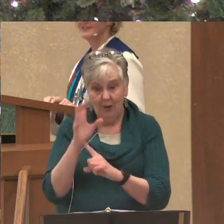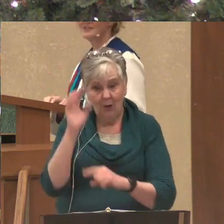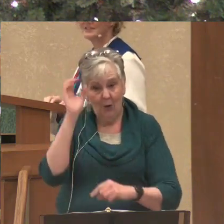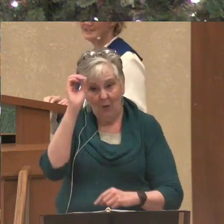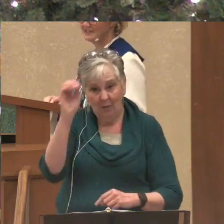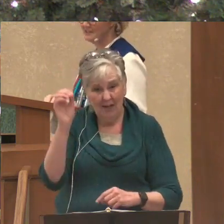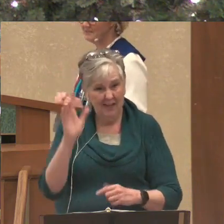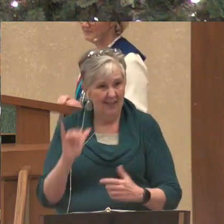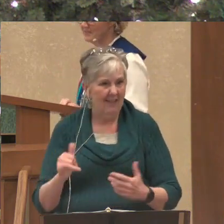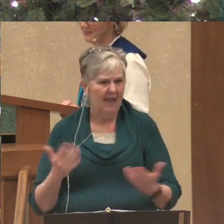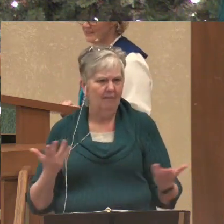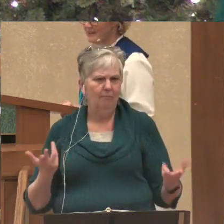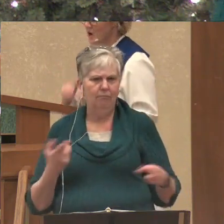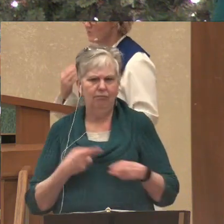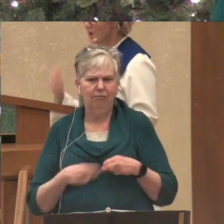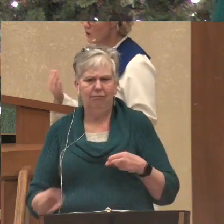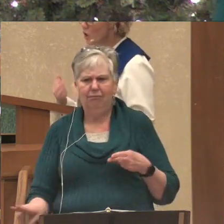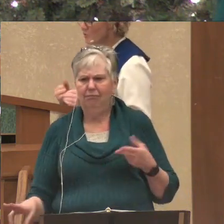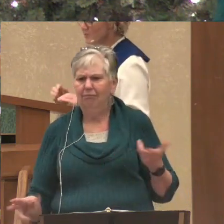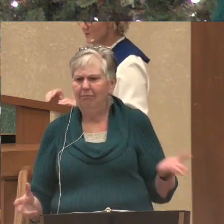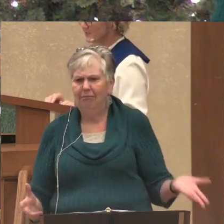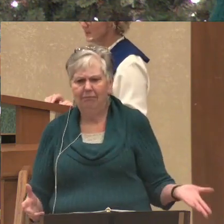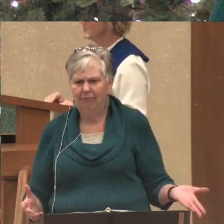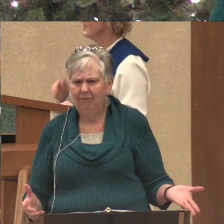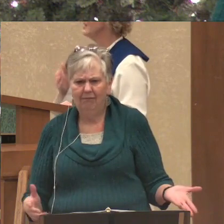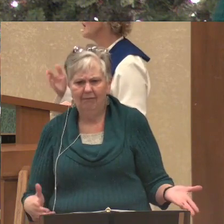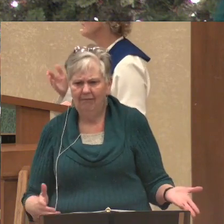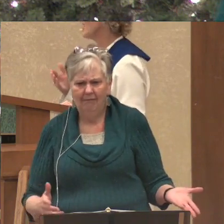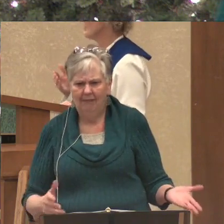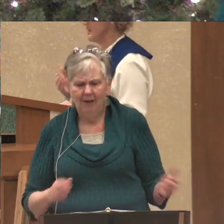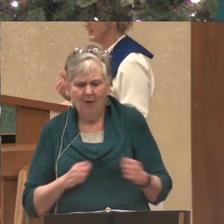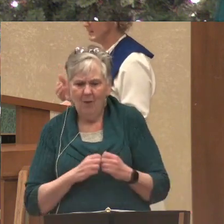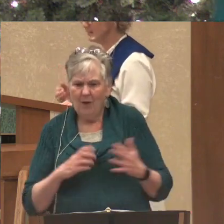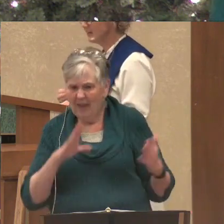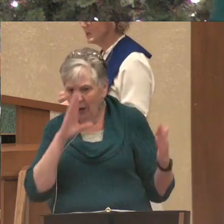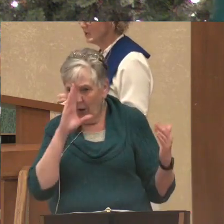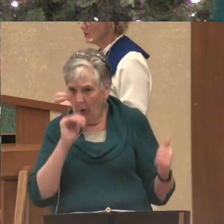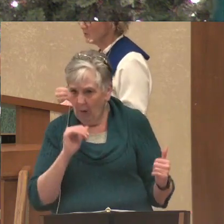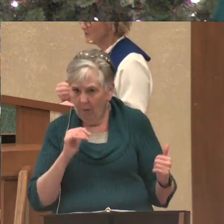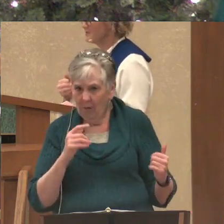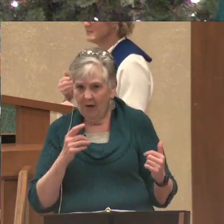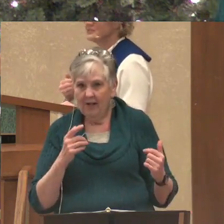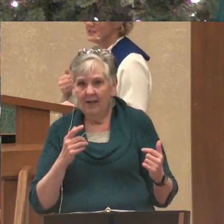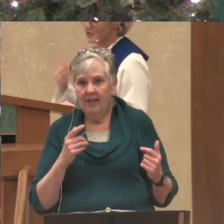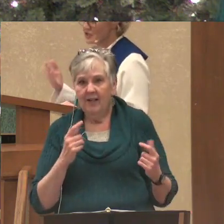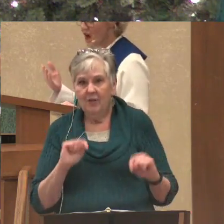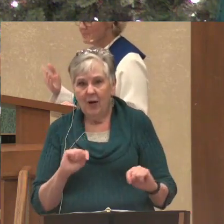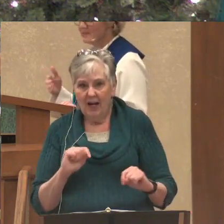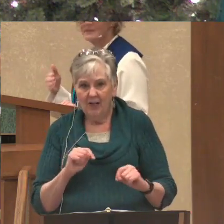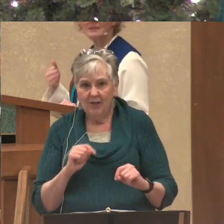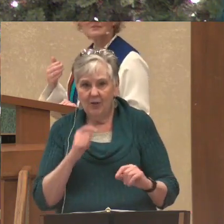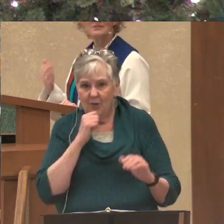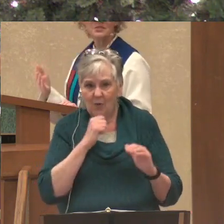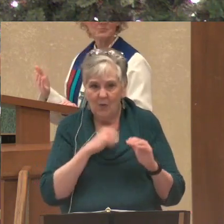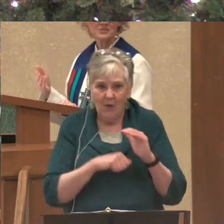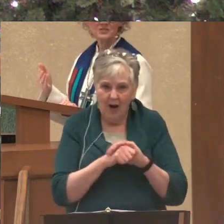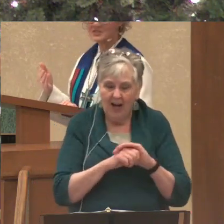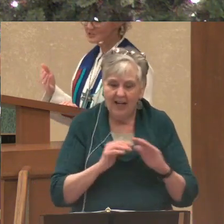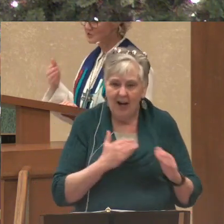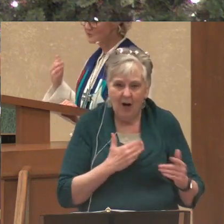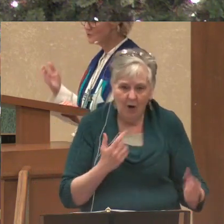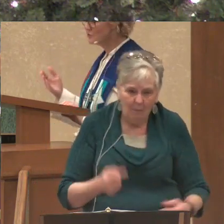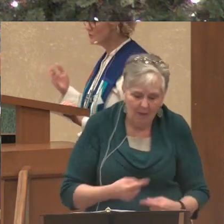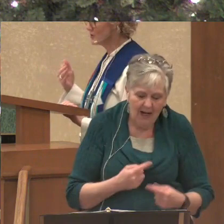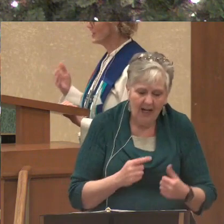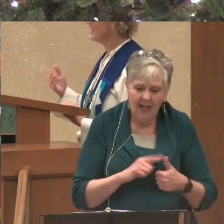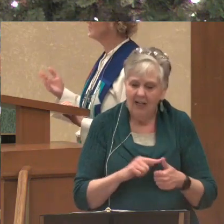fleeting, isn't it? Without hope, we attempt to numb our pain with things like shopping,